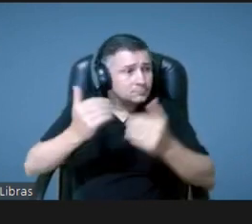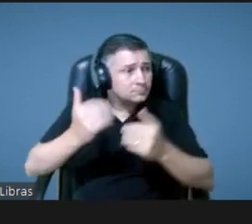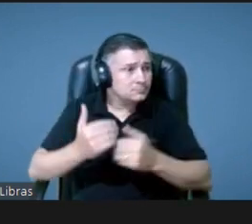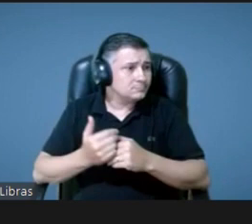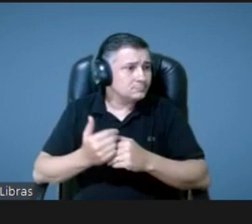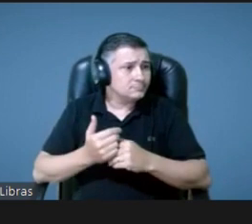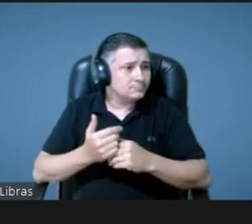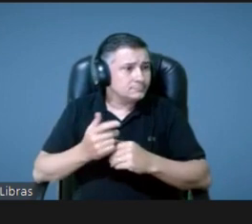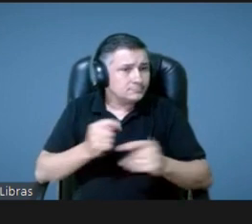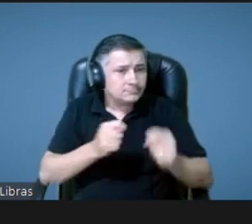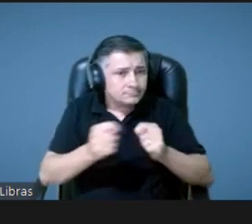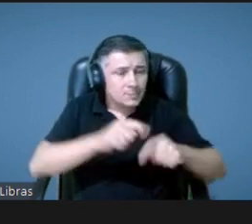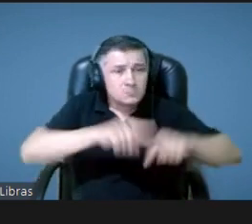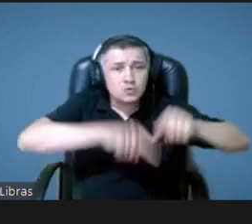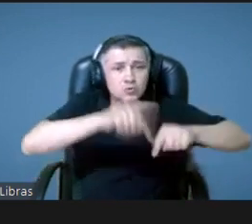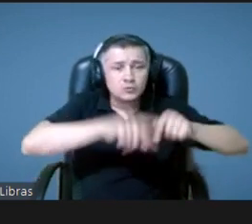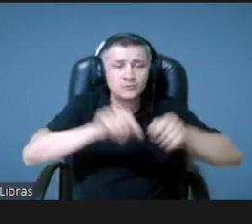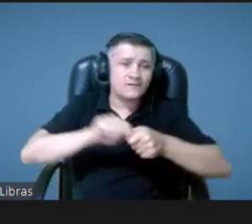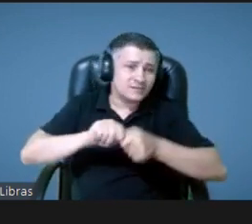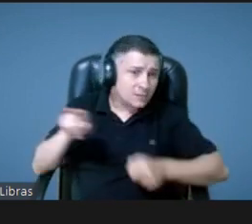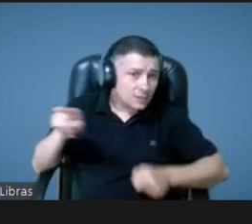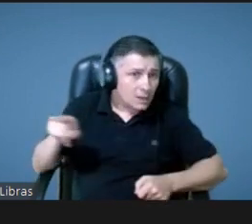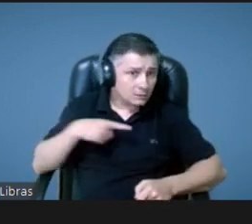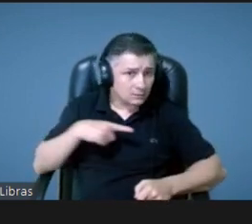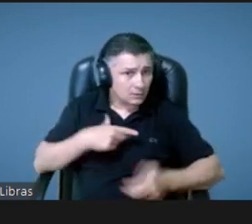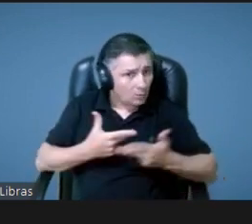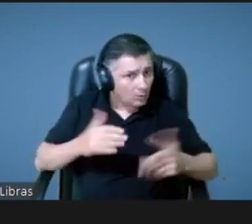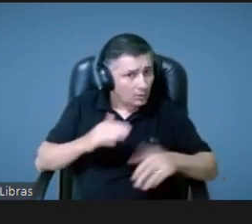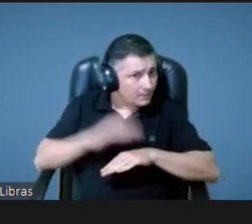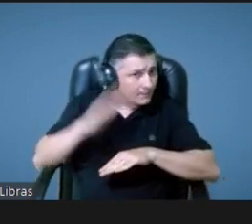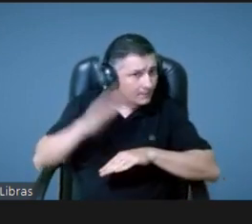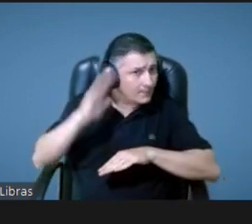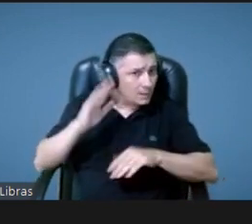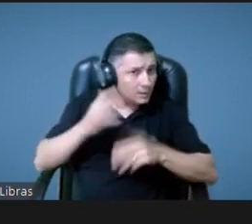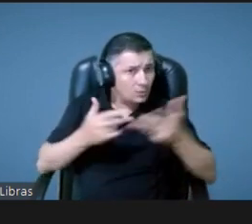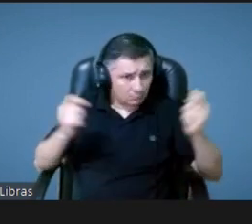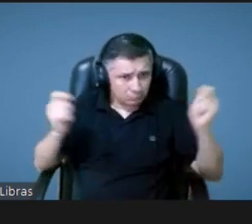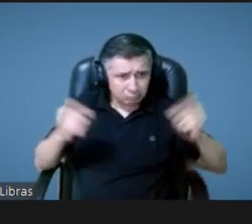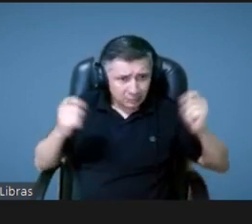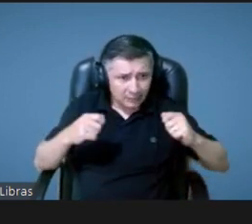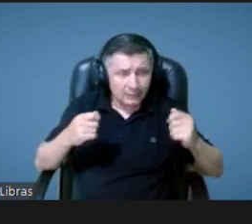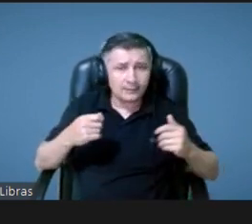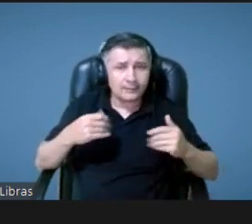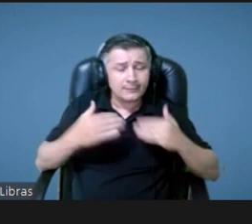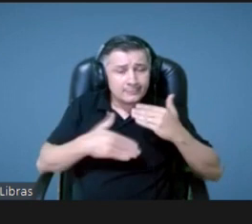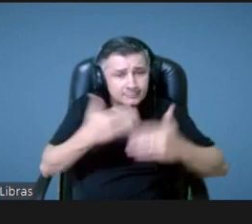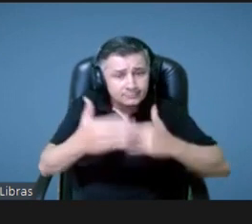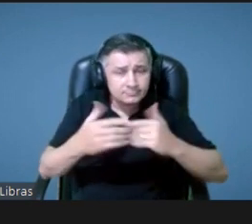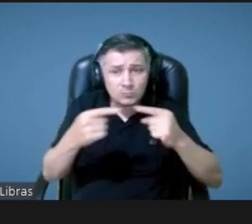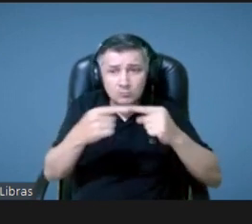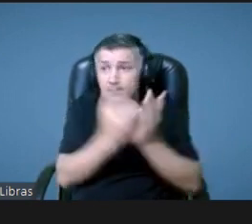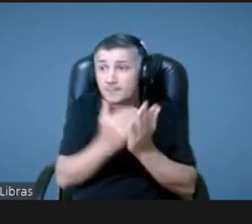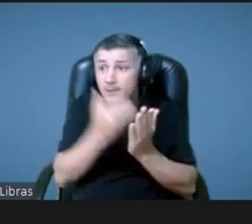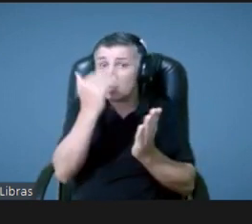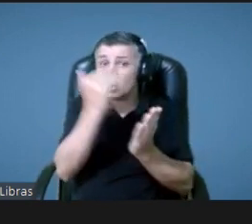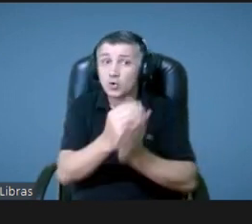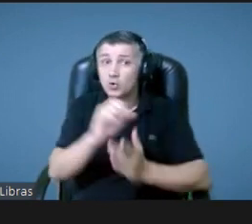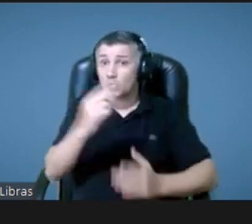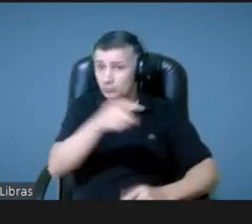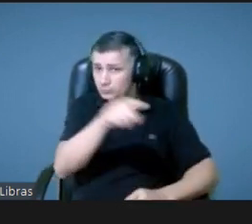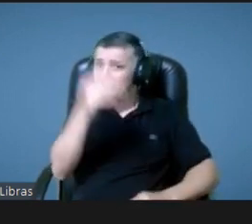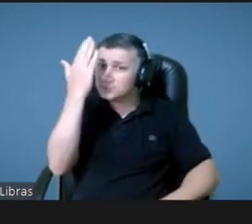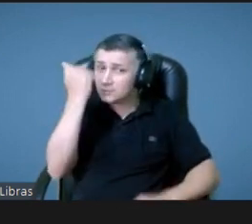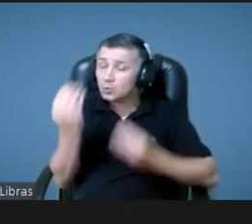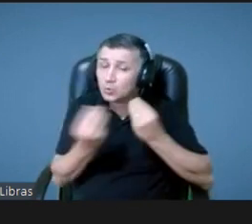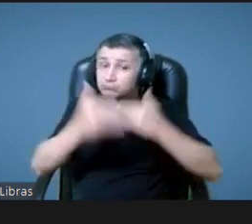Helena. And what type of products are you going to build there? Is it going to be bigger